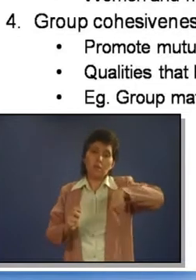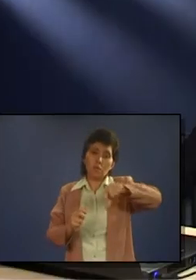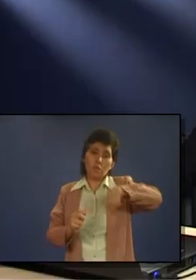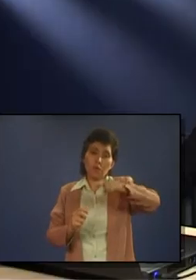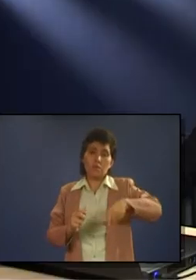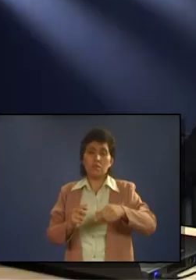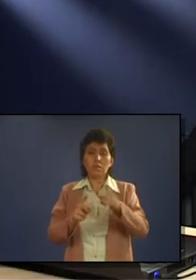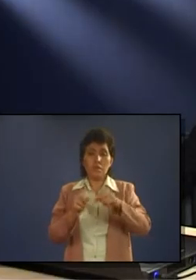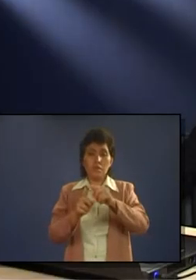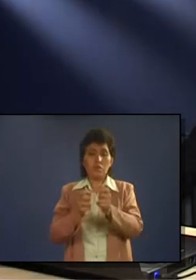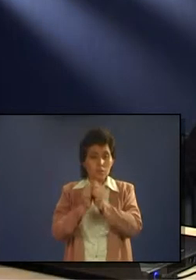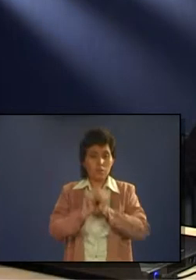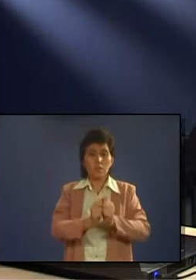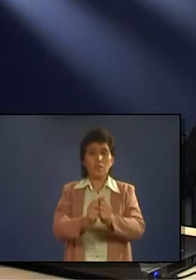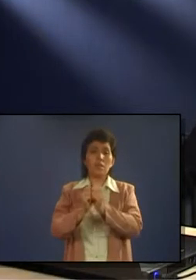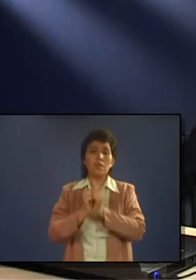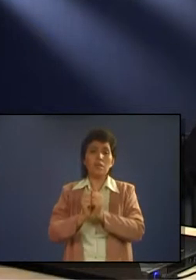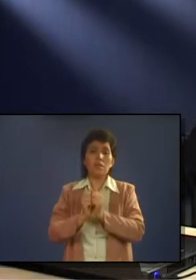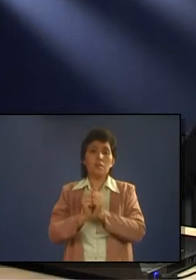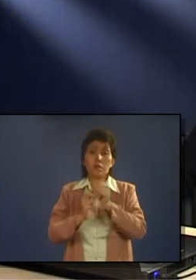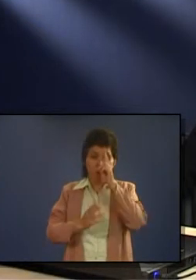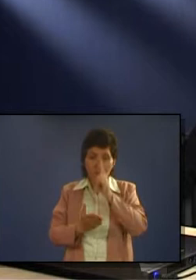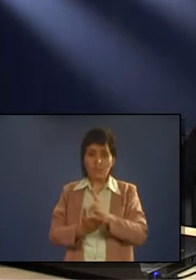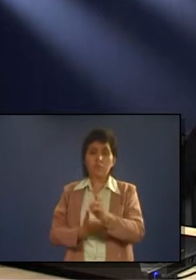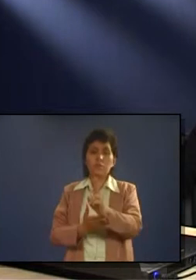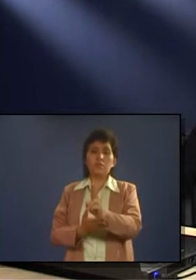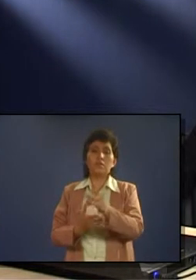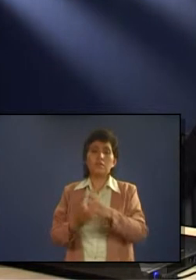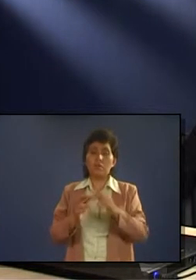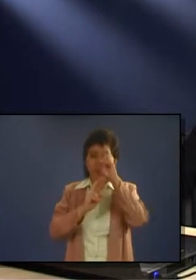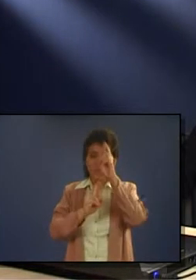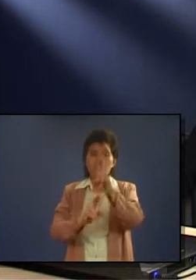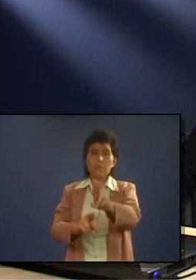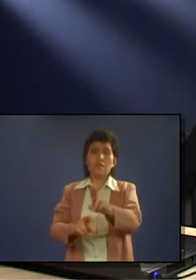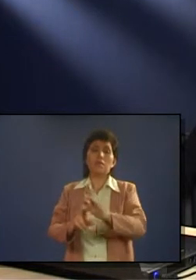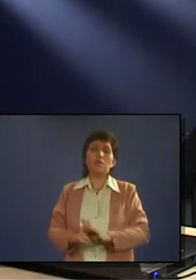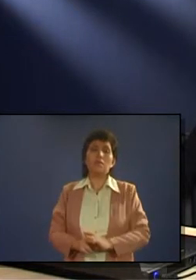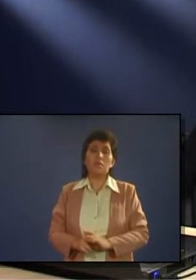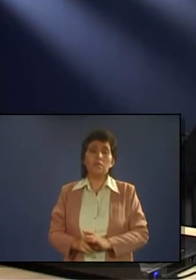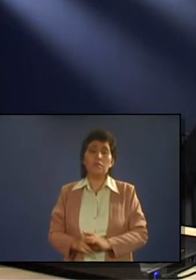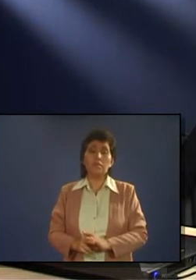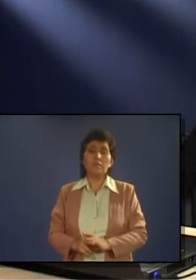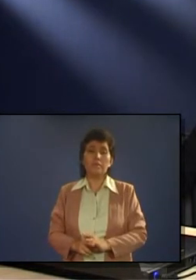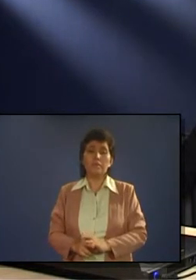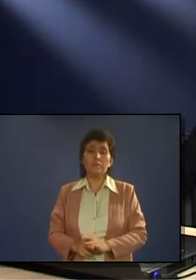binds them together. It can be honesty, can be truthfulness, okay, can be respect, all this thing, yeah?